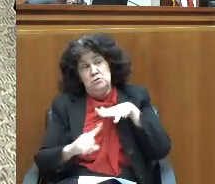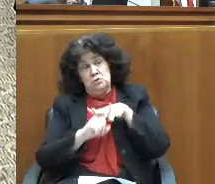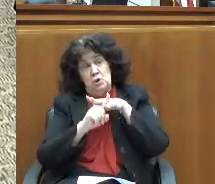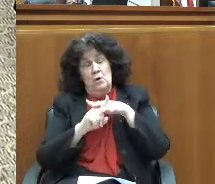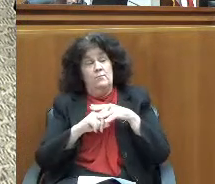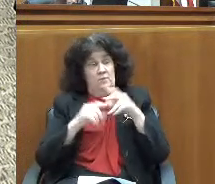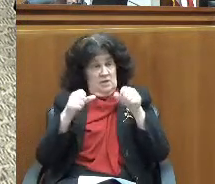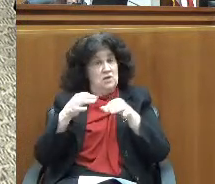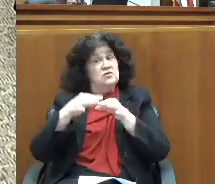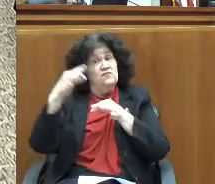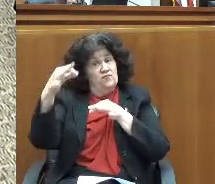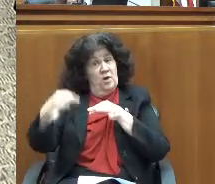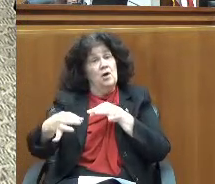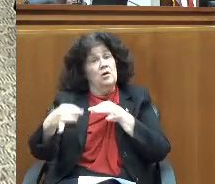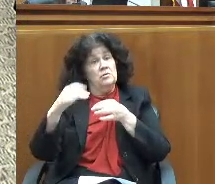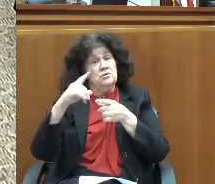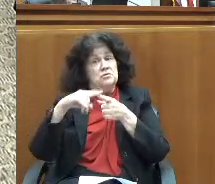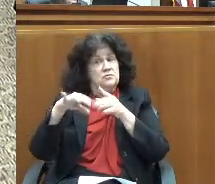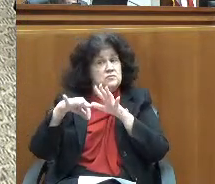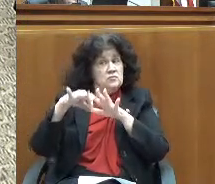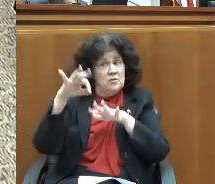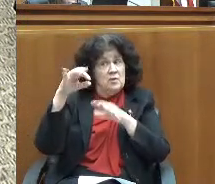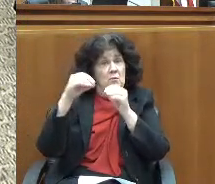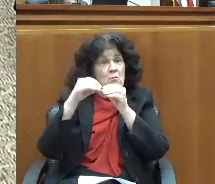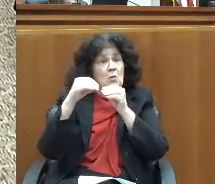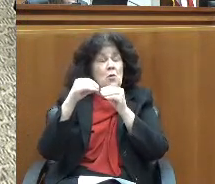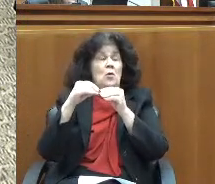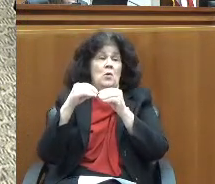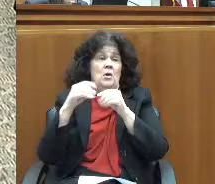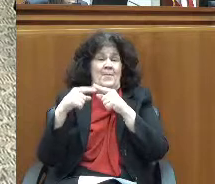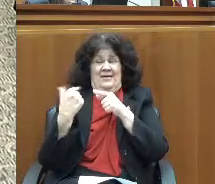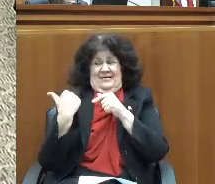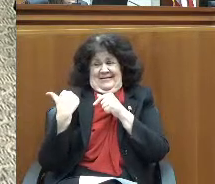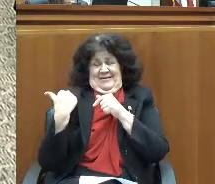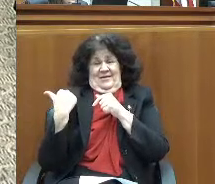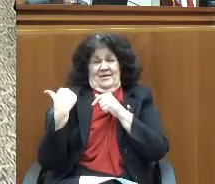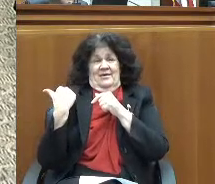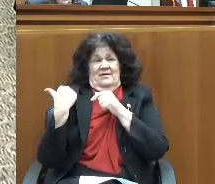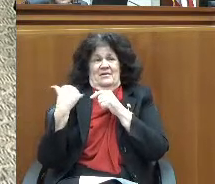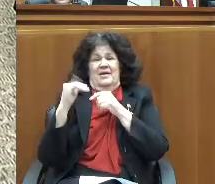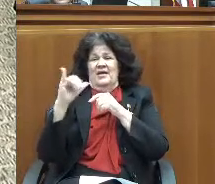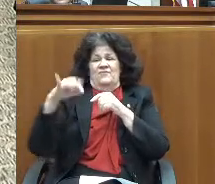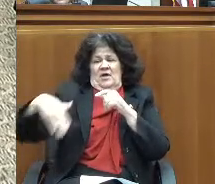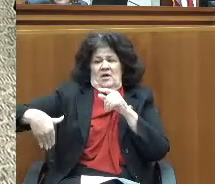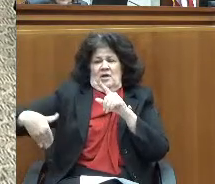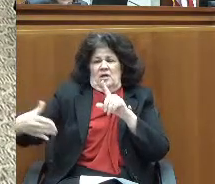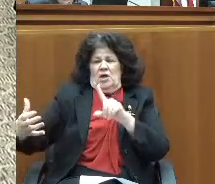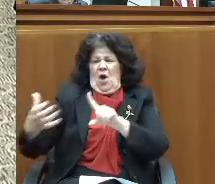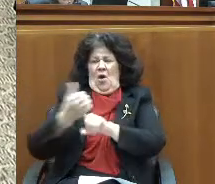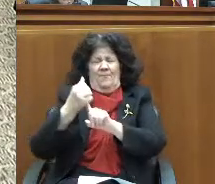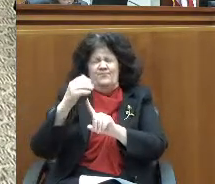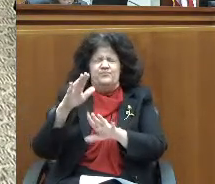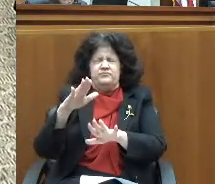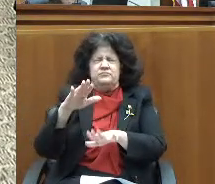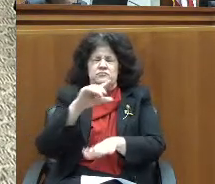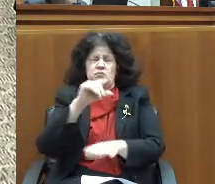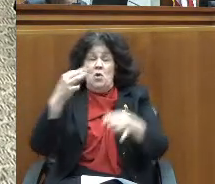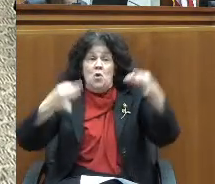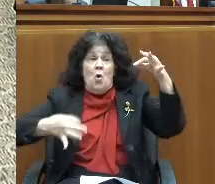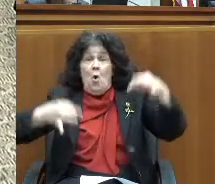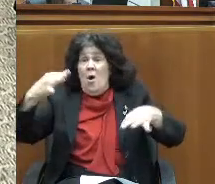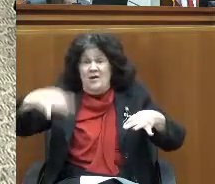We could defer until we find out about the last one. Because if he's not convicted, we can't use that.